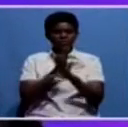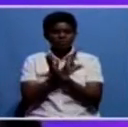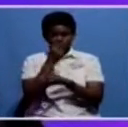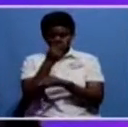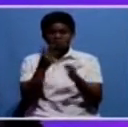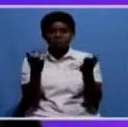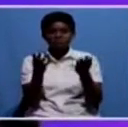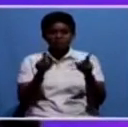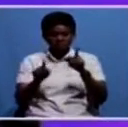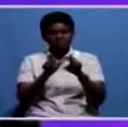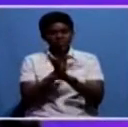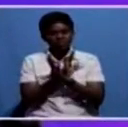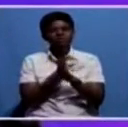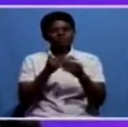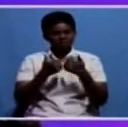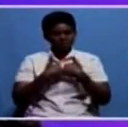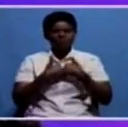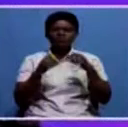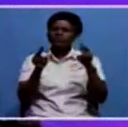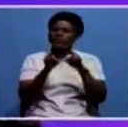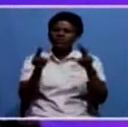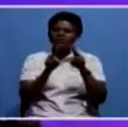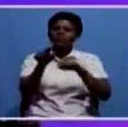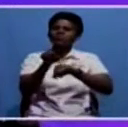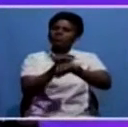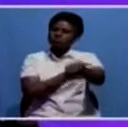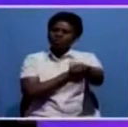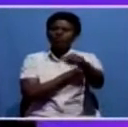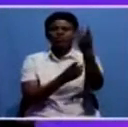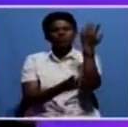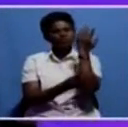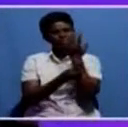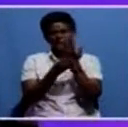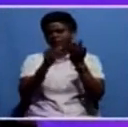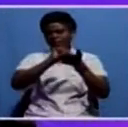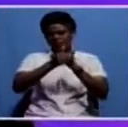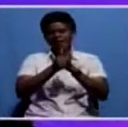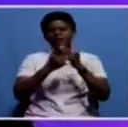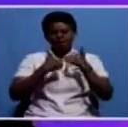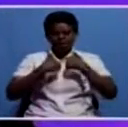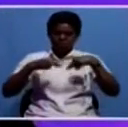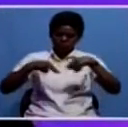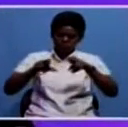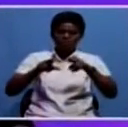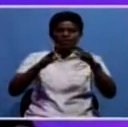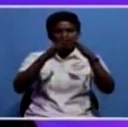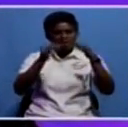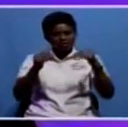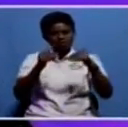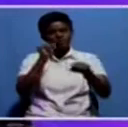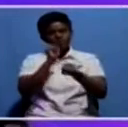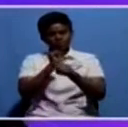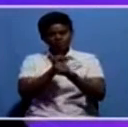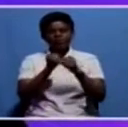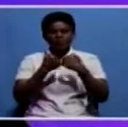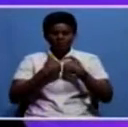Because the people of Zambia still have a very long development agenda to ensure that we have roads, we have housing, we have jobs.